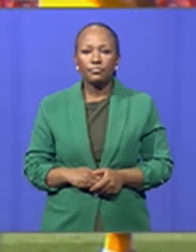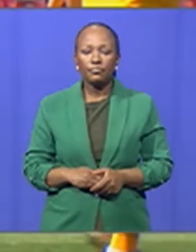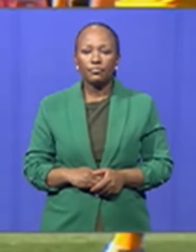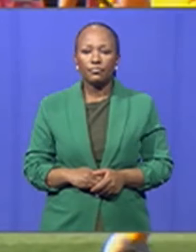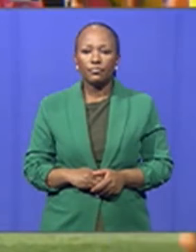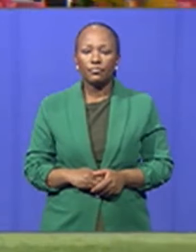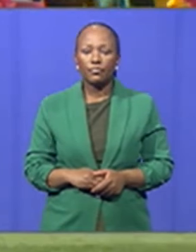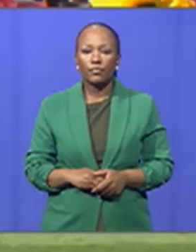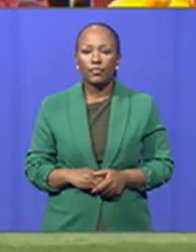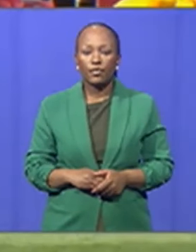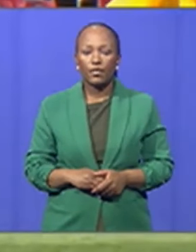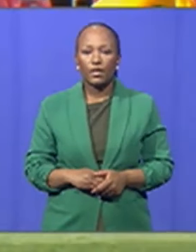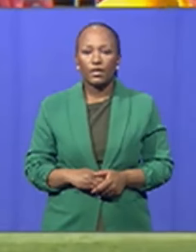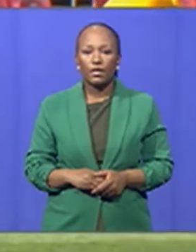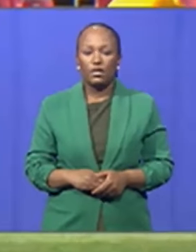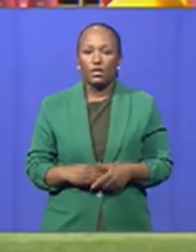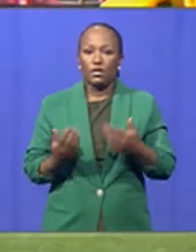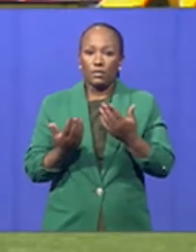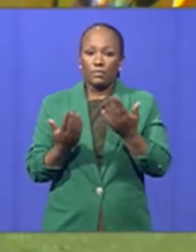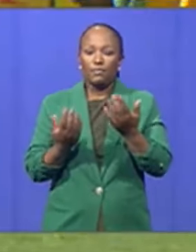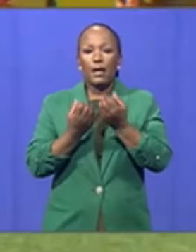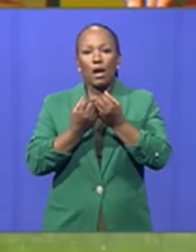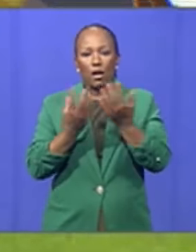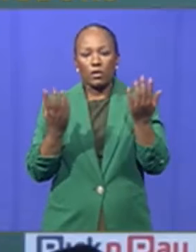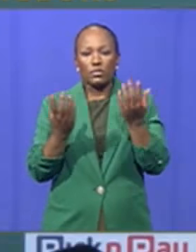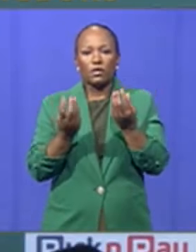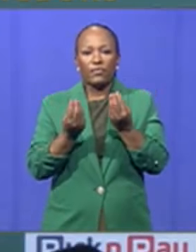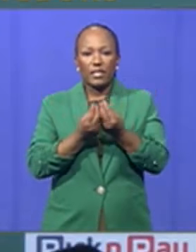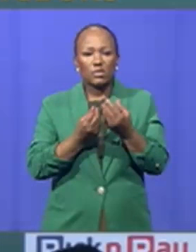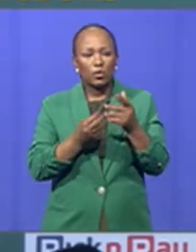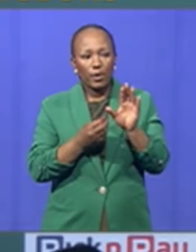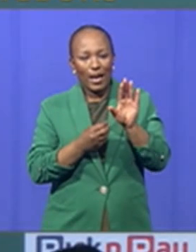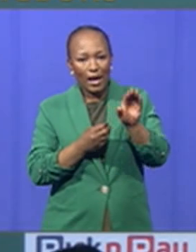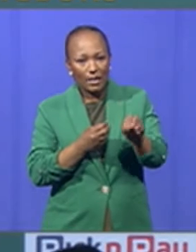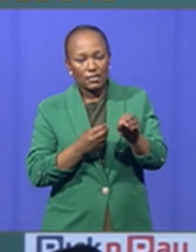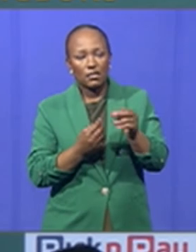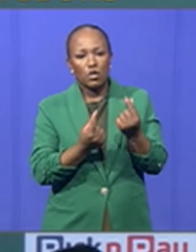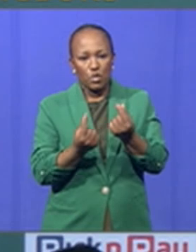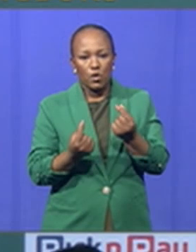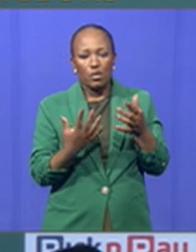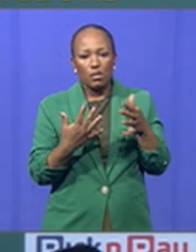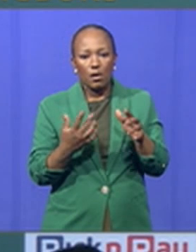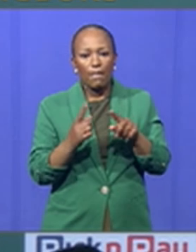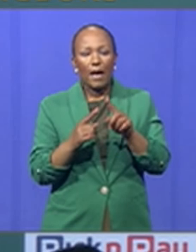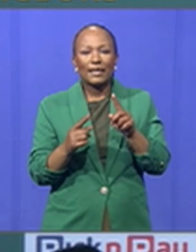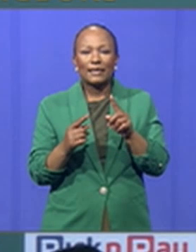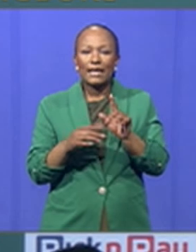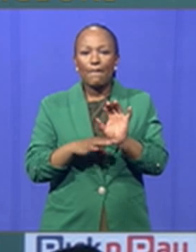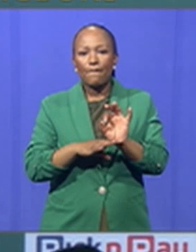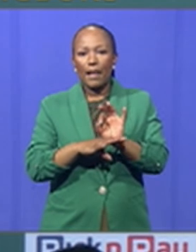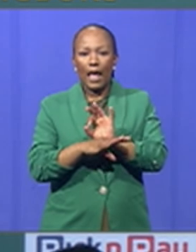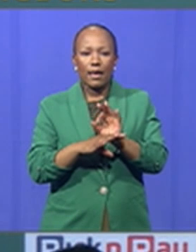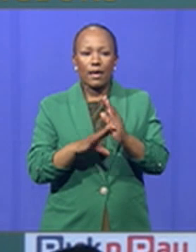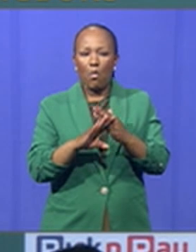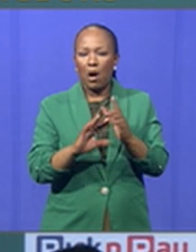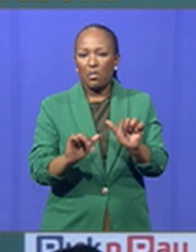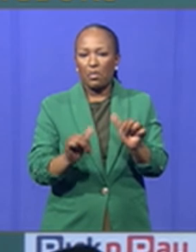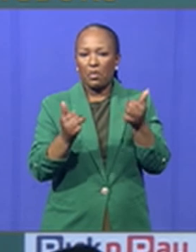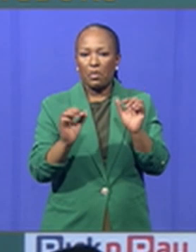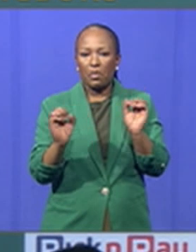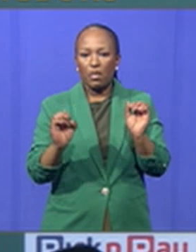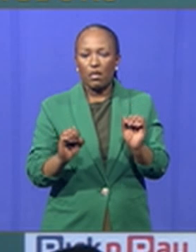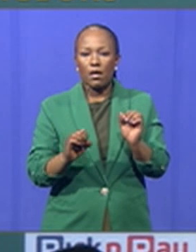A lot of the things that we asked from them, they did. And the plan didn't win the game for us. But it's definitely also